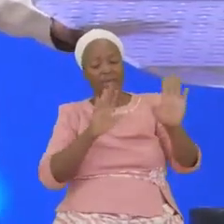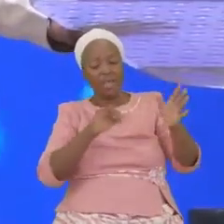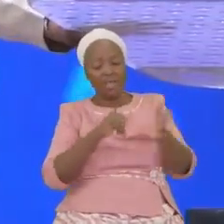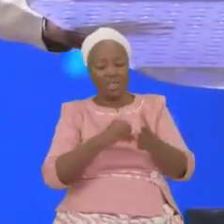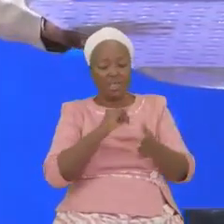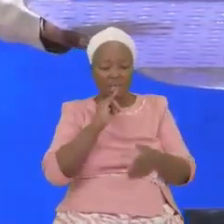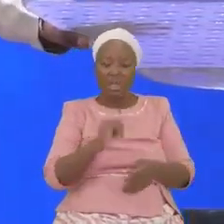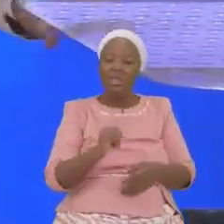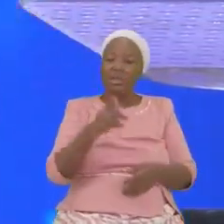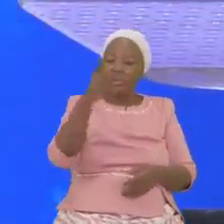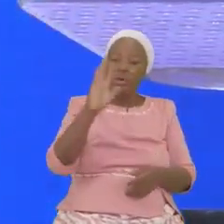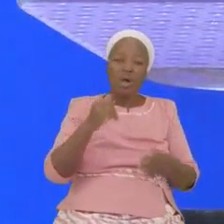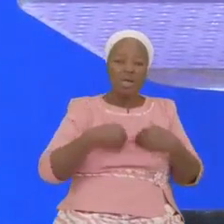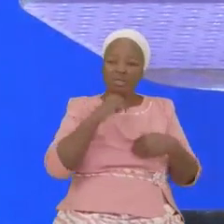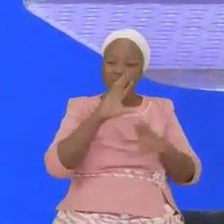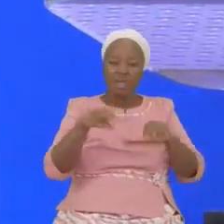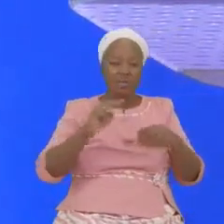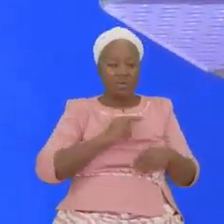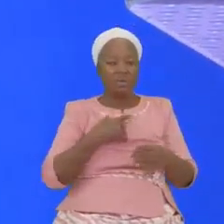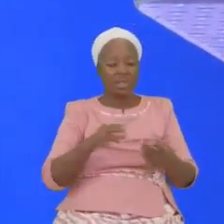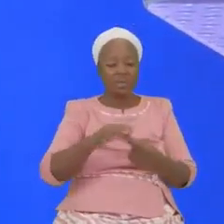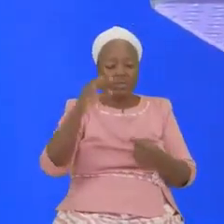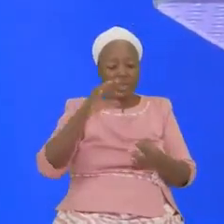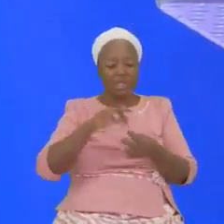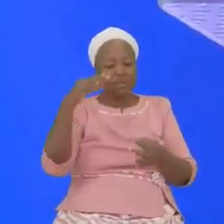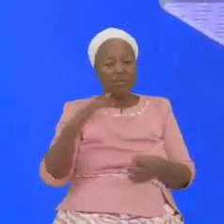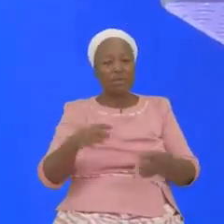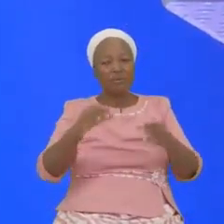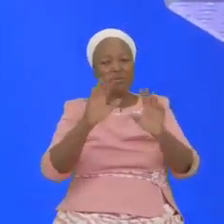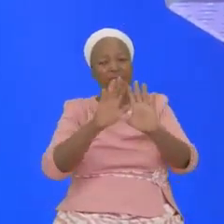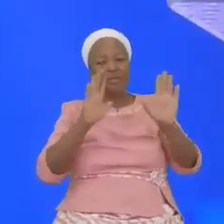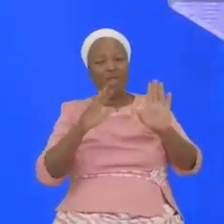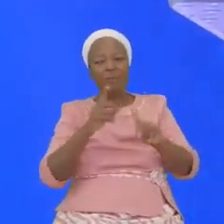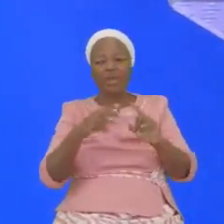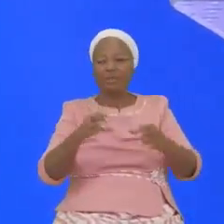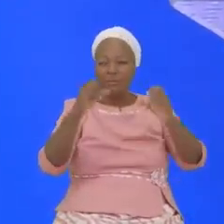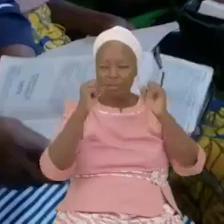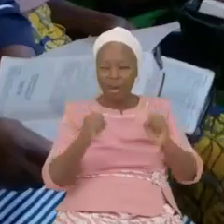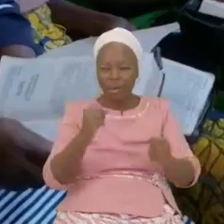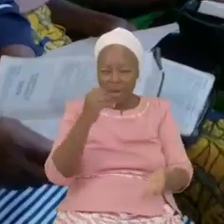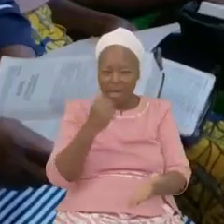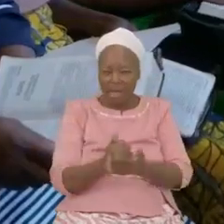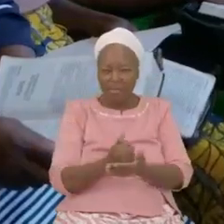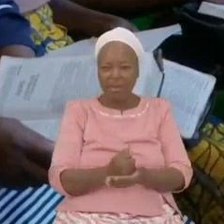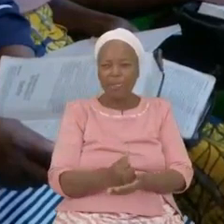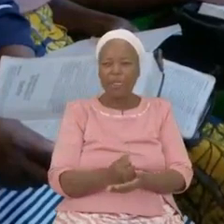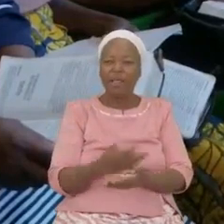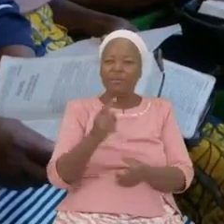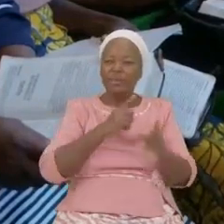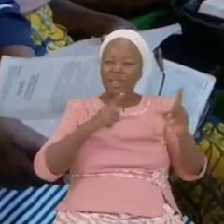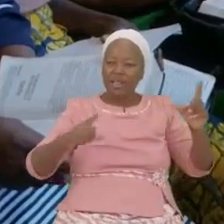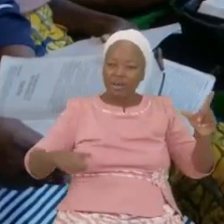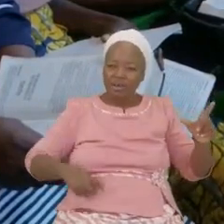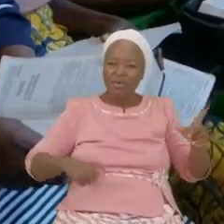us the spirit of fear, but of power. Amen. The Lord will